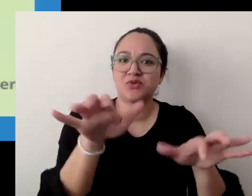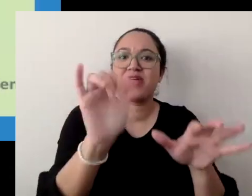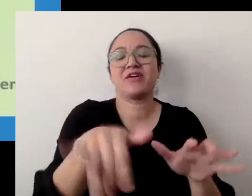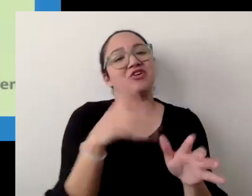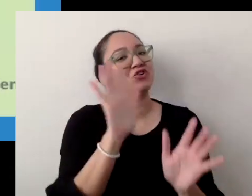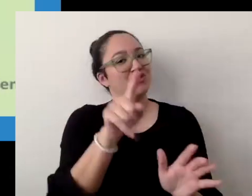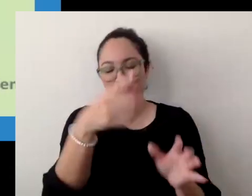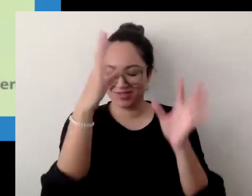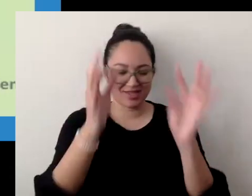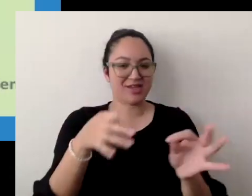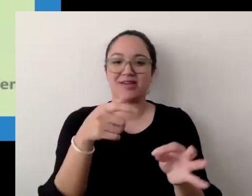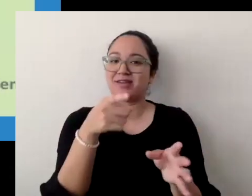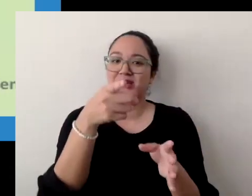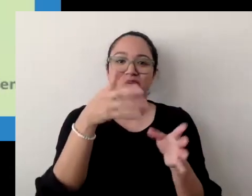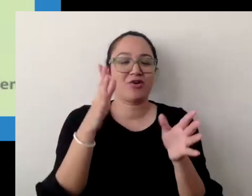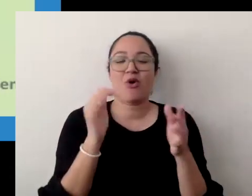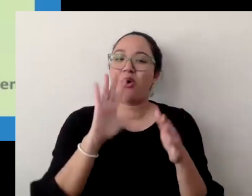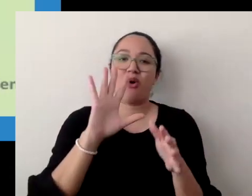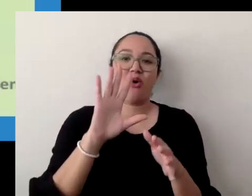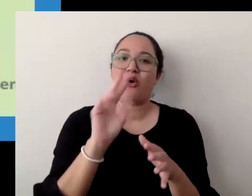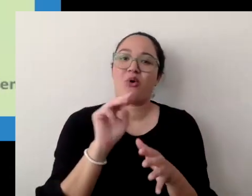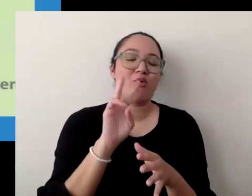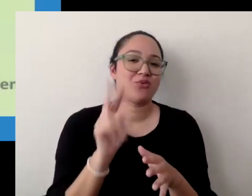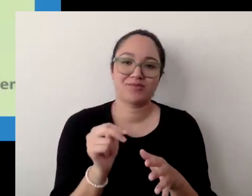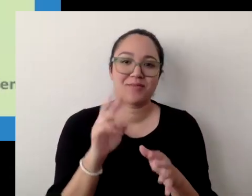path. But that's what I do.